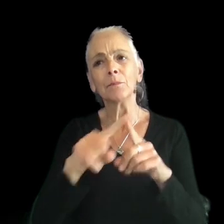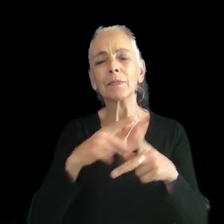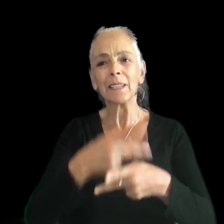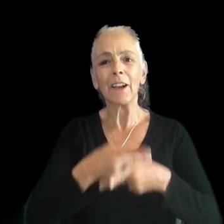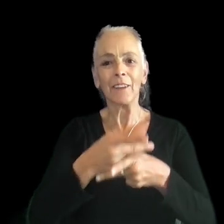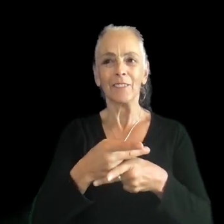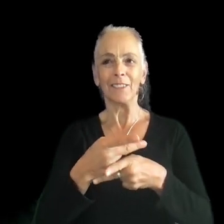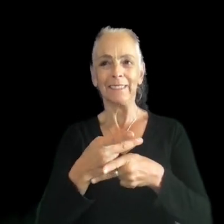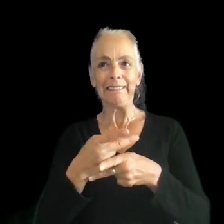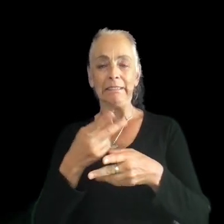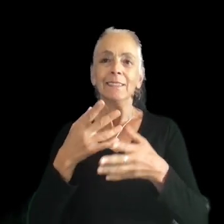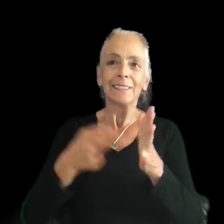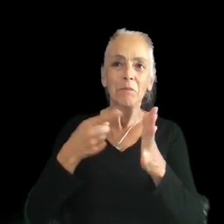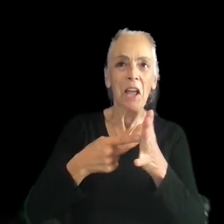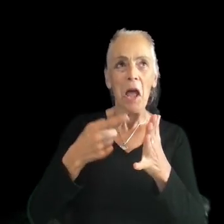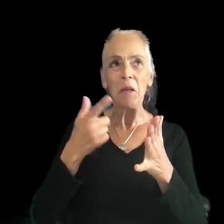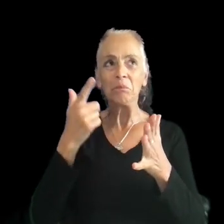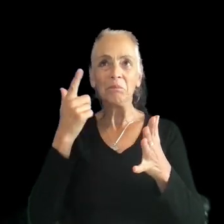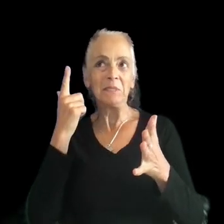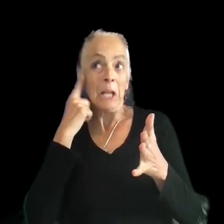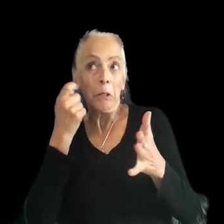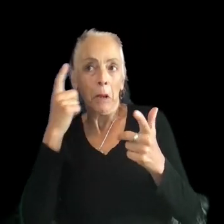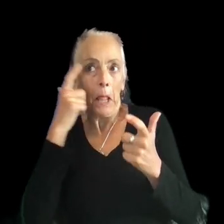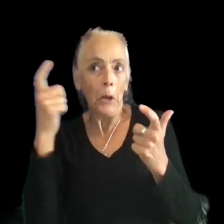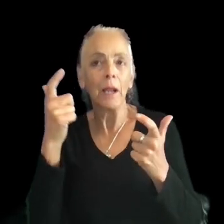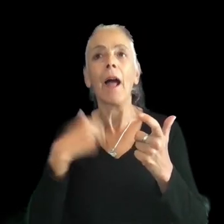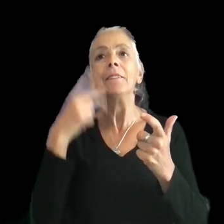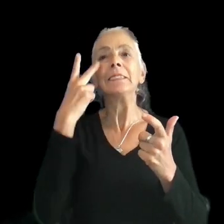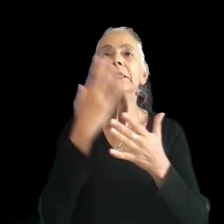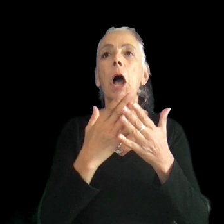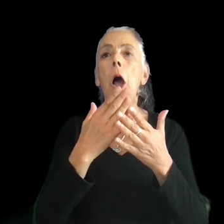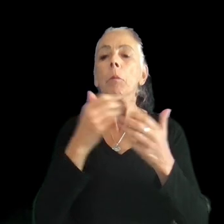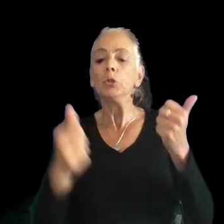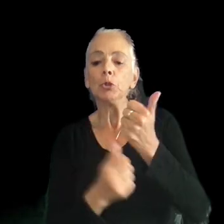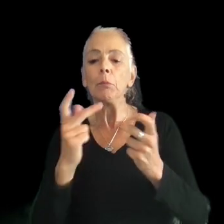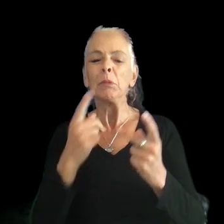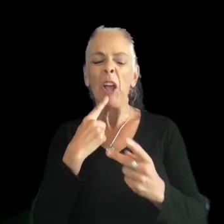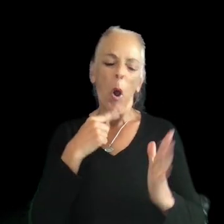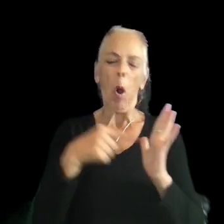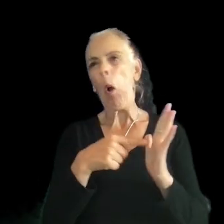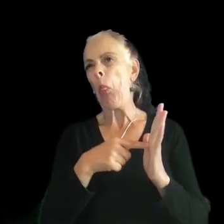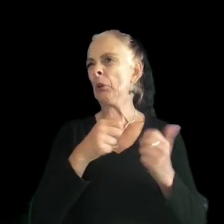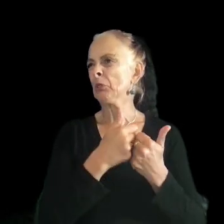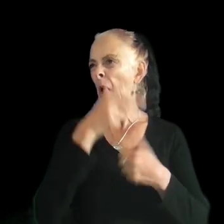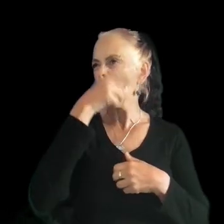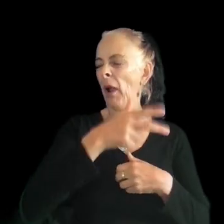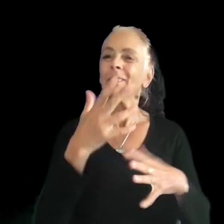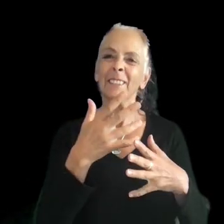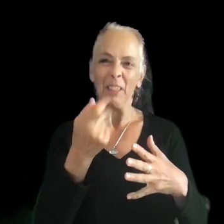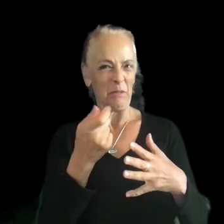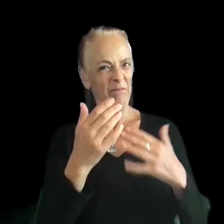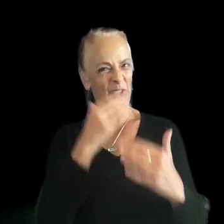sounds very arrogant um i've seen you know like junior people say oh yeah this is this is crap and they sometimes it's